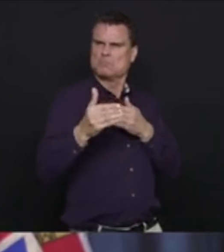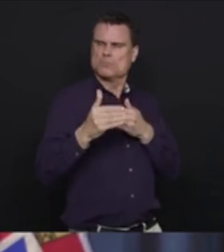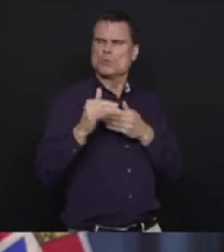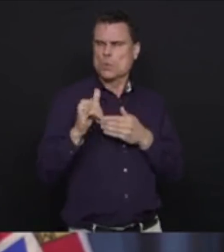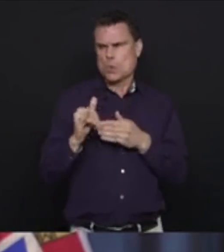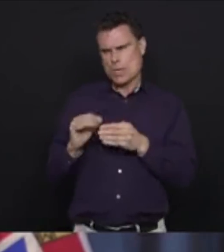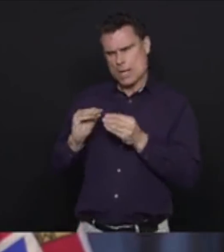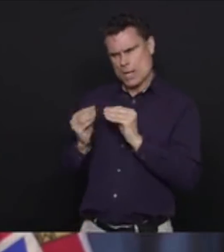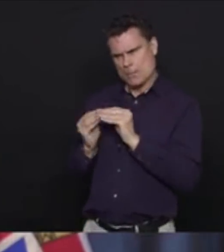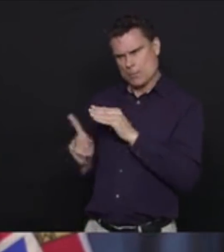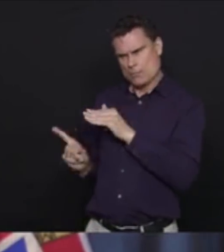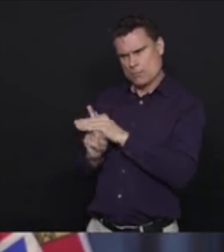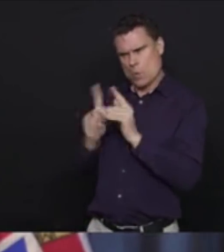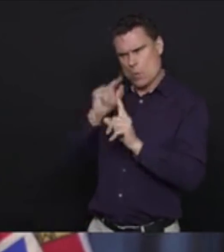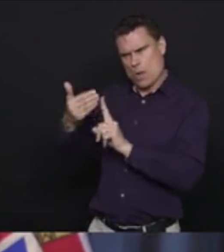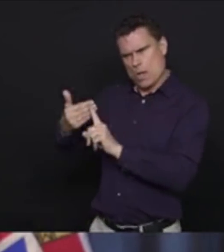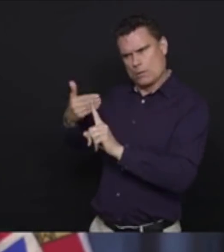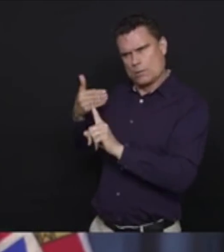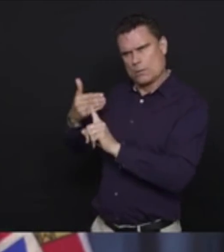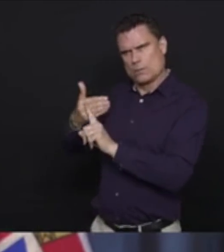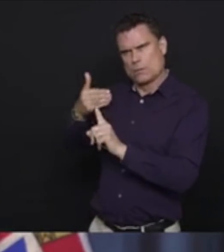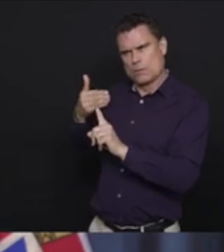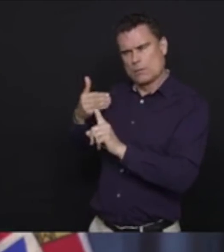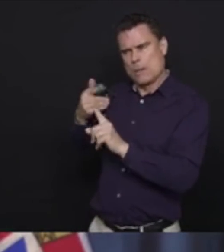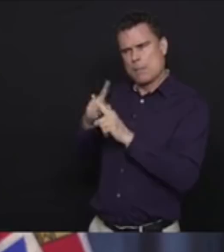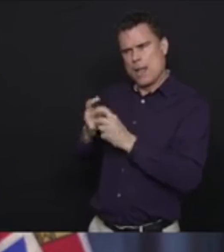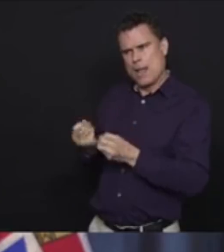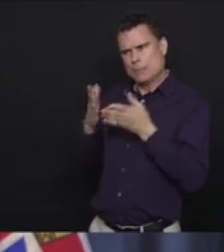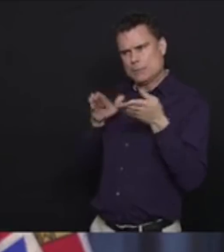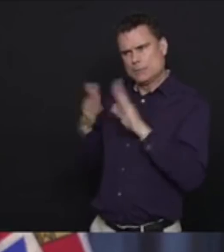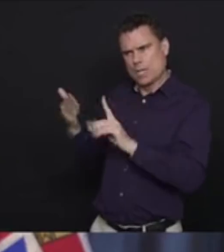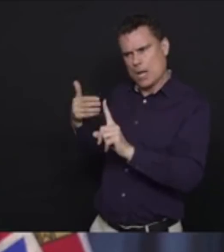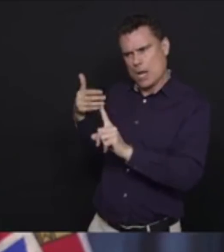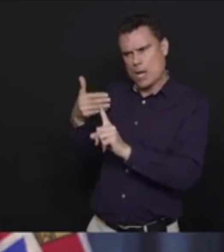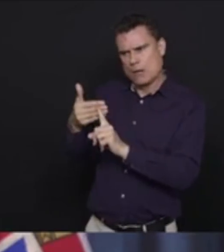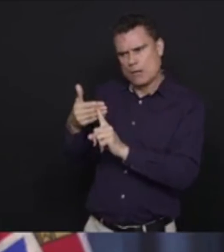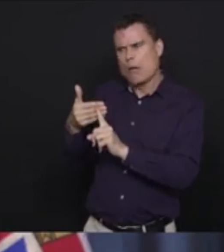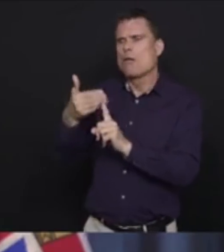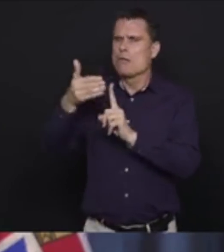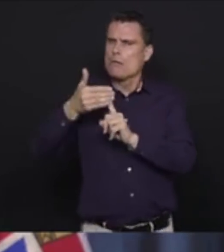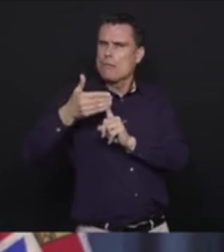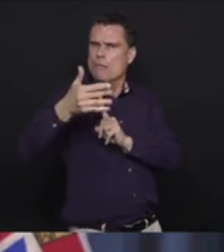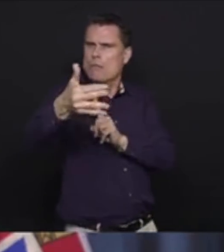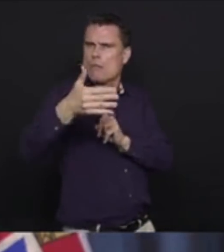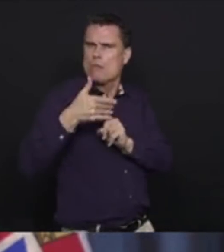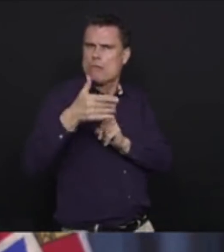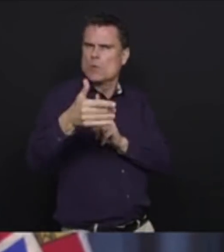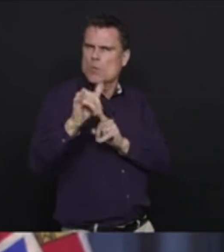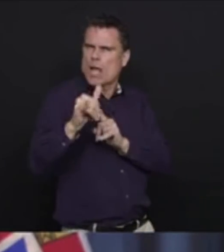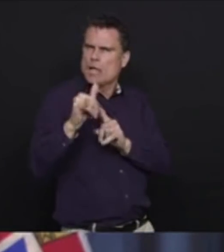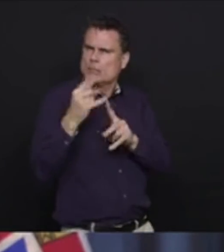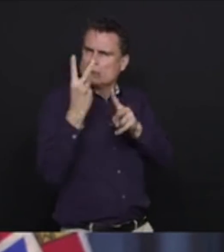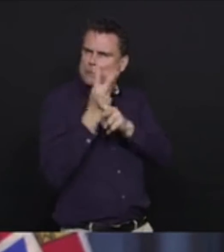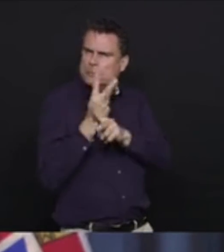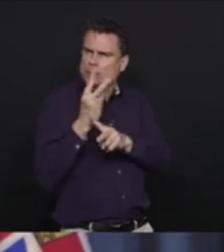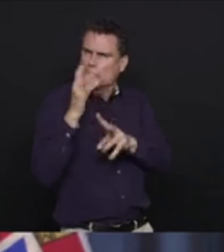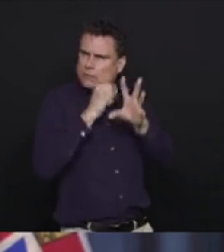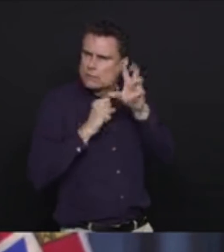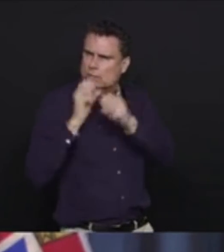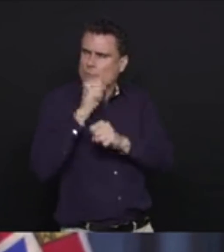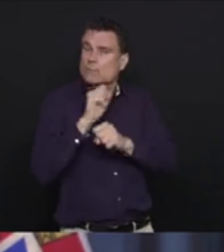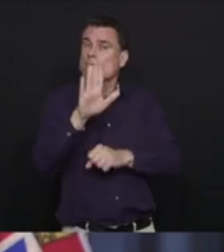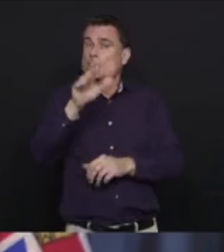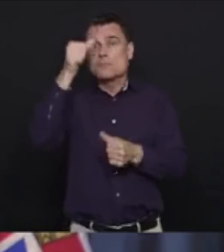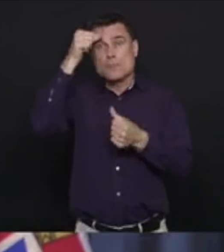been clustered in long-term care. So you can consider the cluster in long-term care as